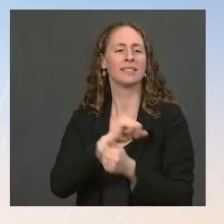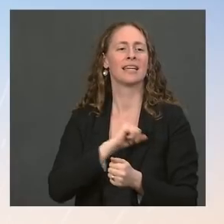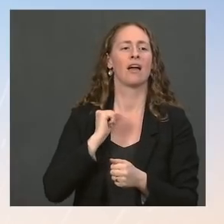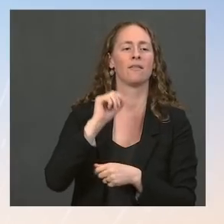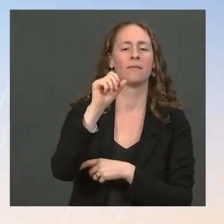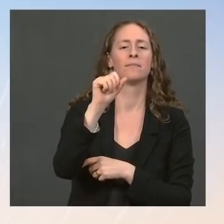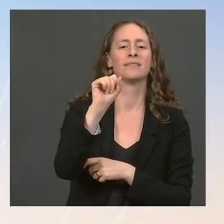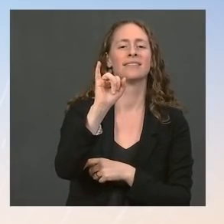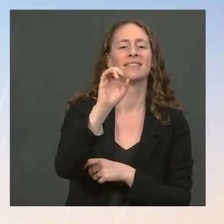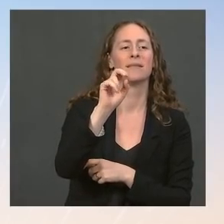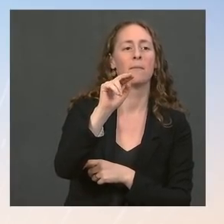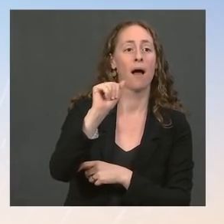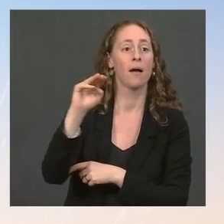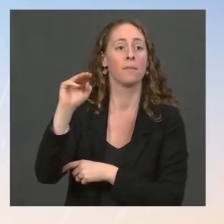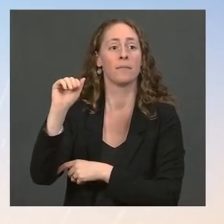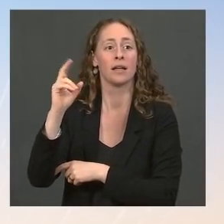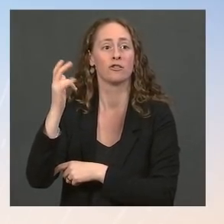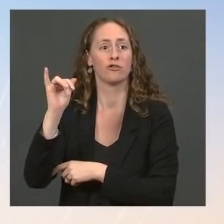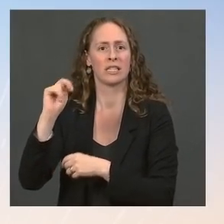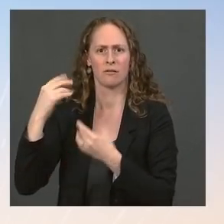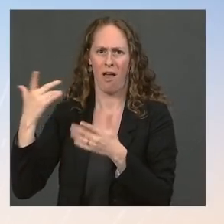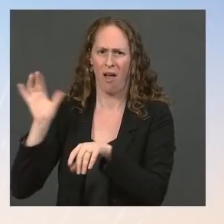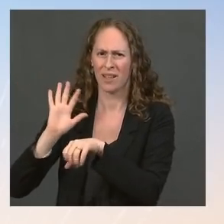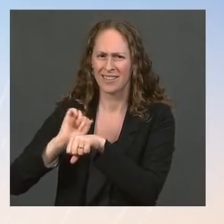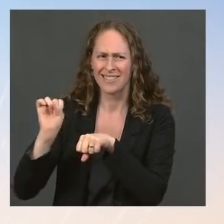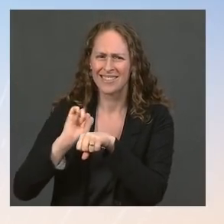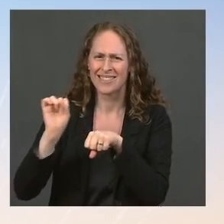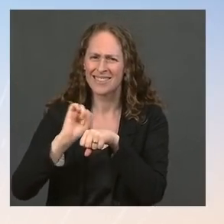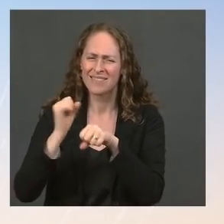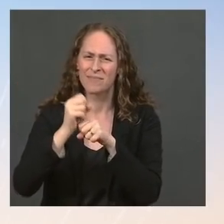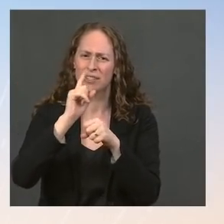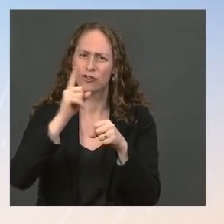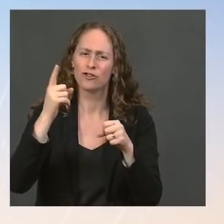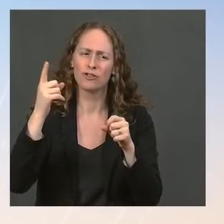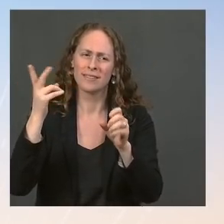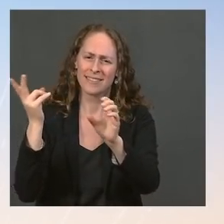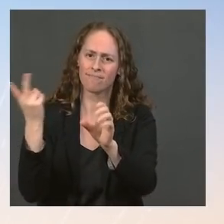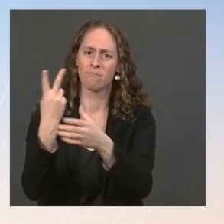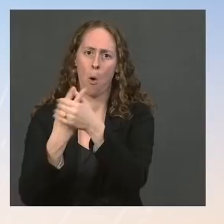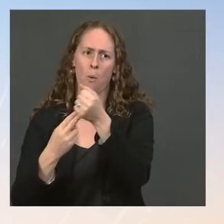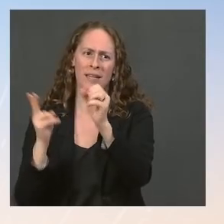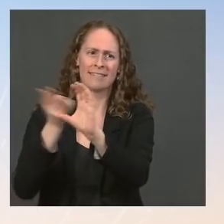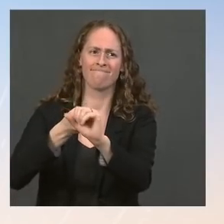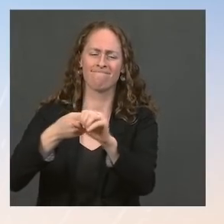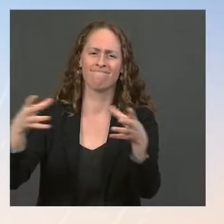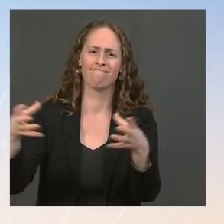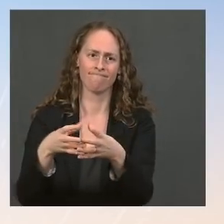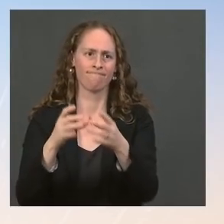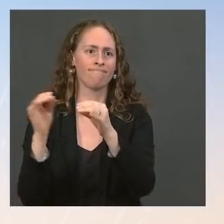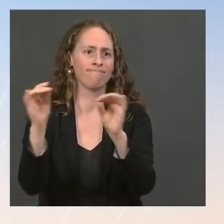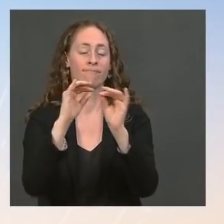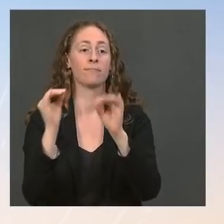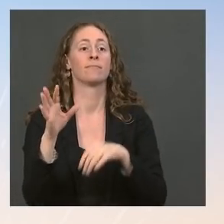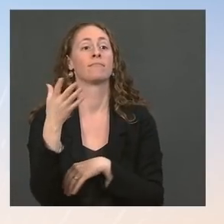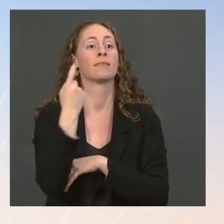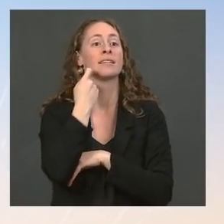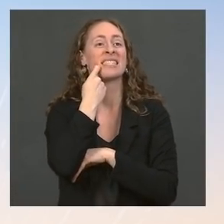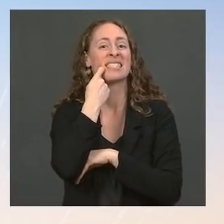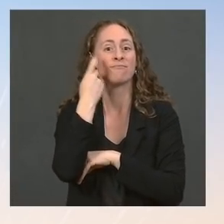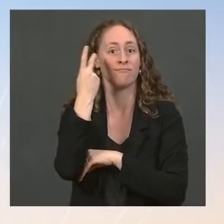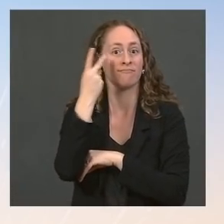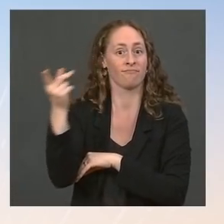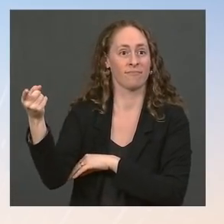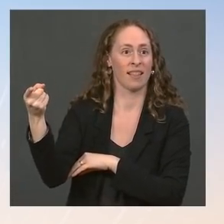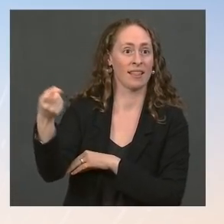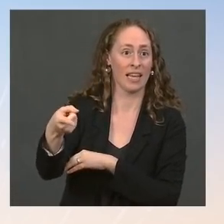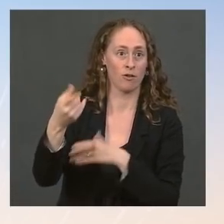of that effort and those objectives. I would note that I just saw Congresswoman Jayapal on television conveying something similar to